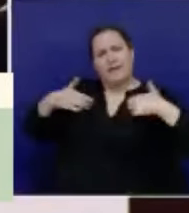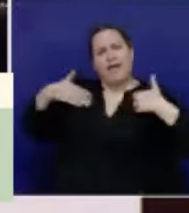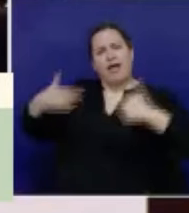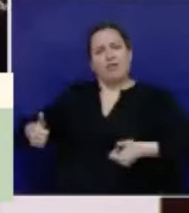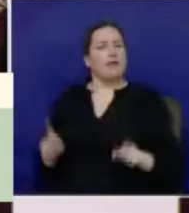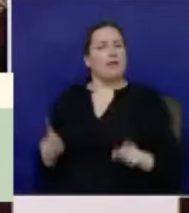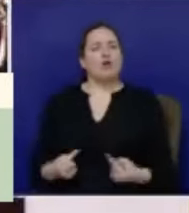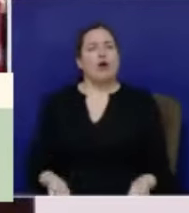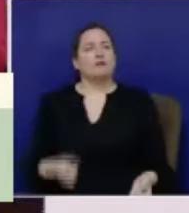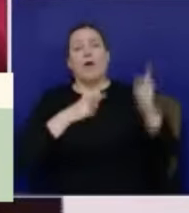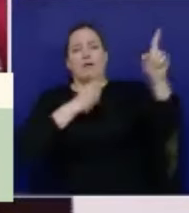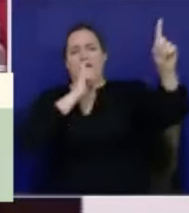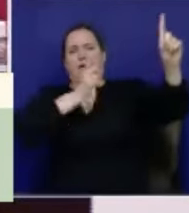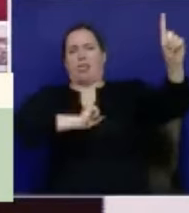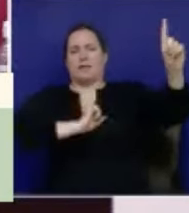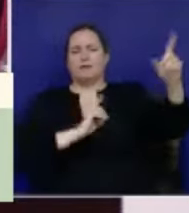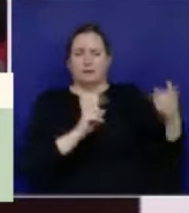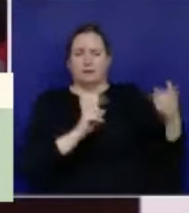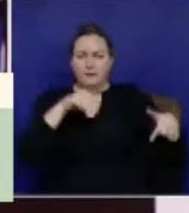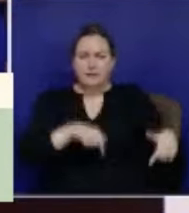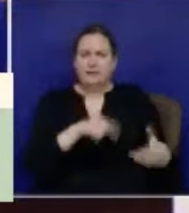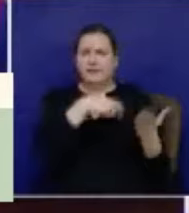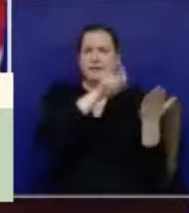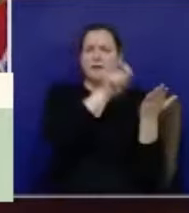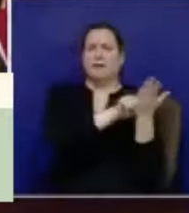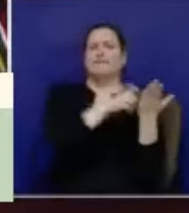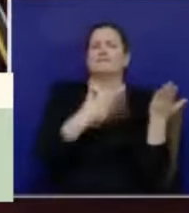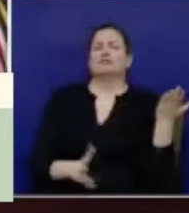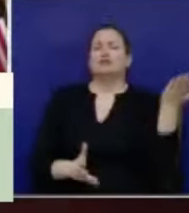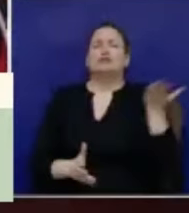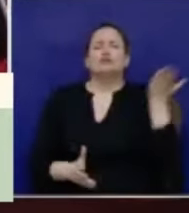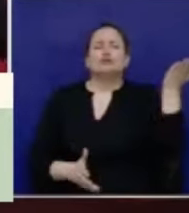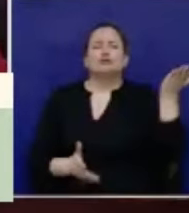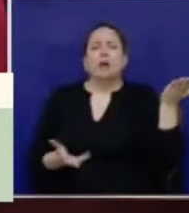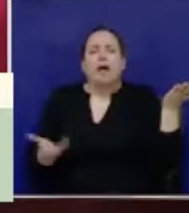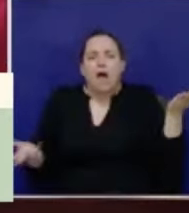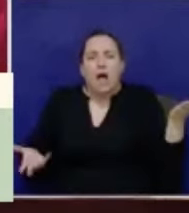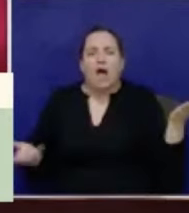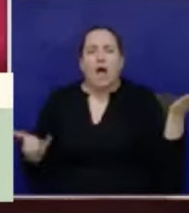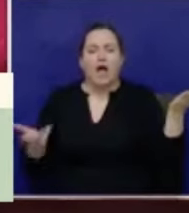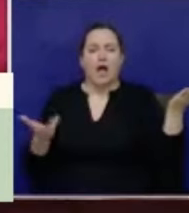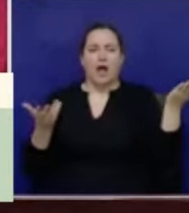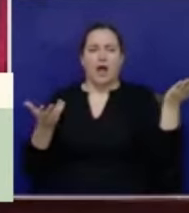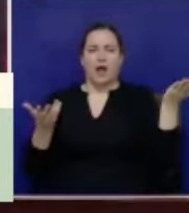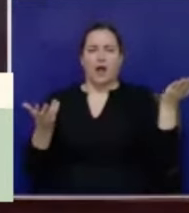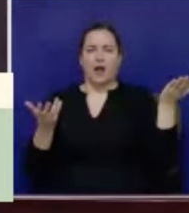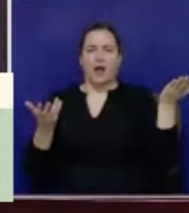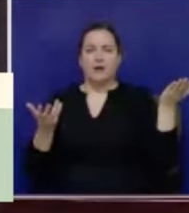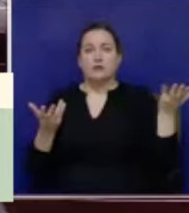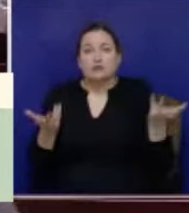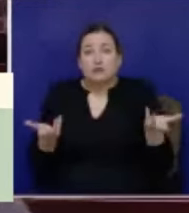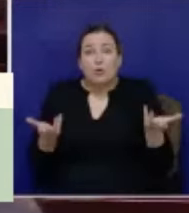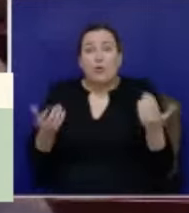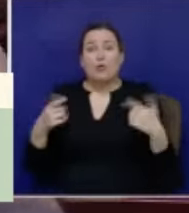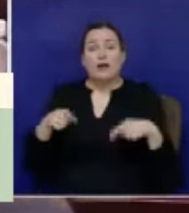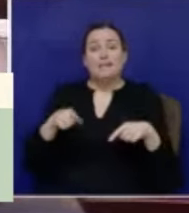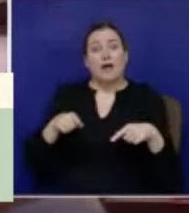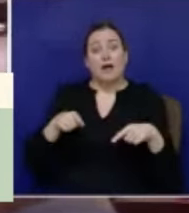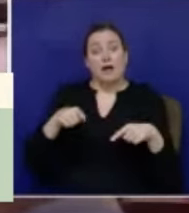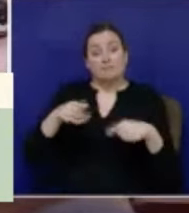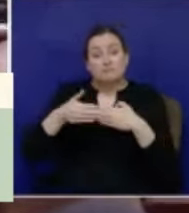the ACDP led a debate in the last Parliament and highlighted our concern about these amendments and the planned pandemic